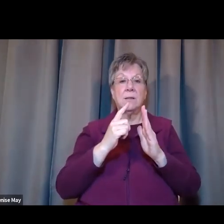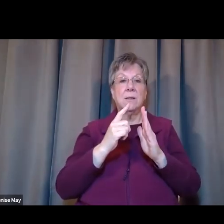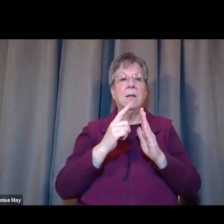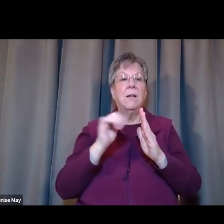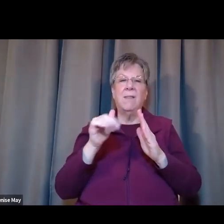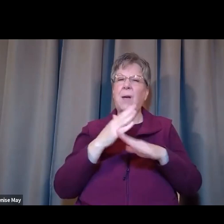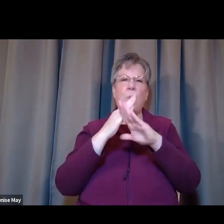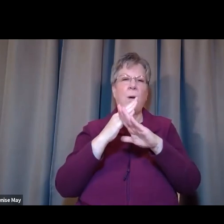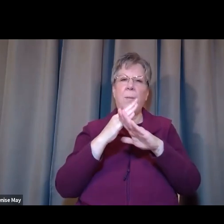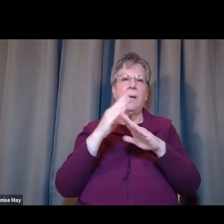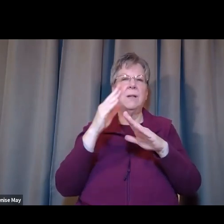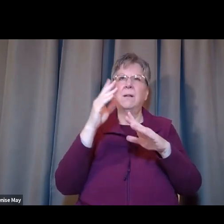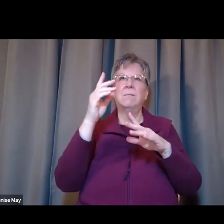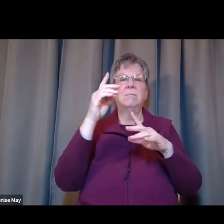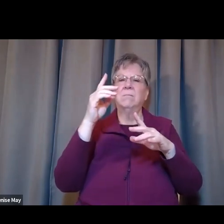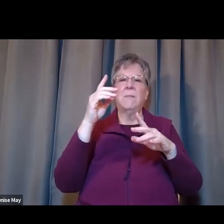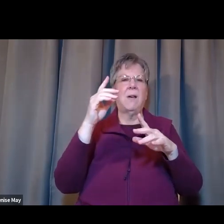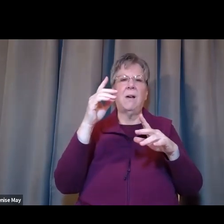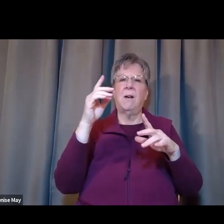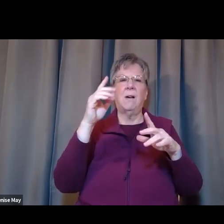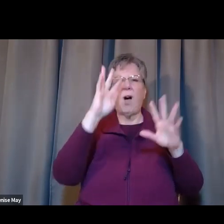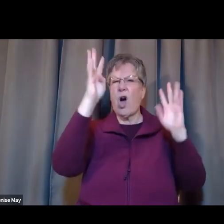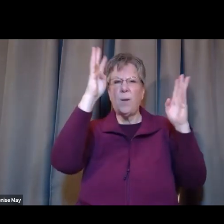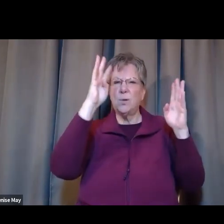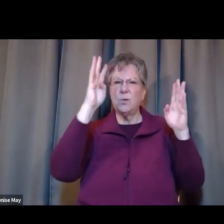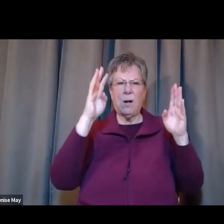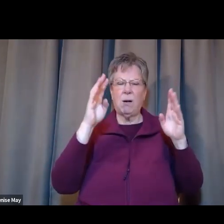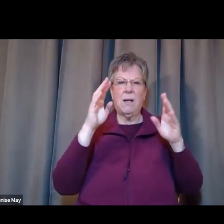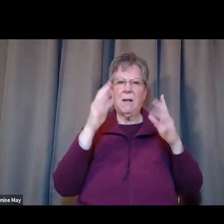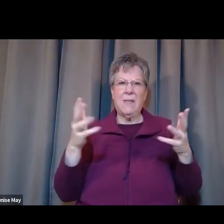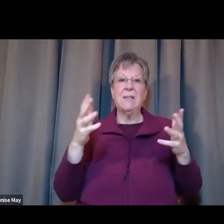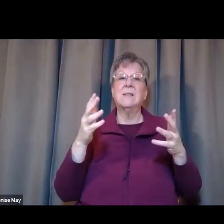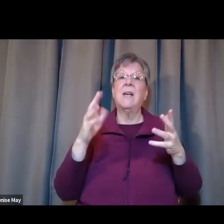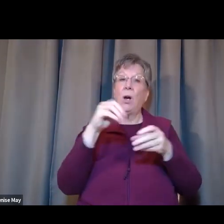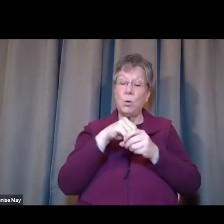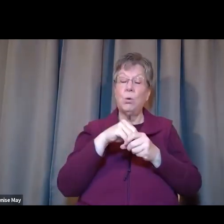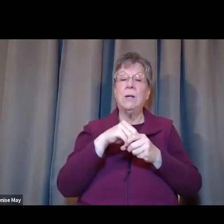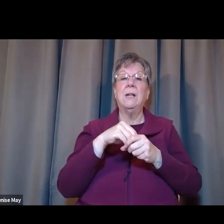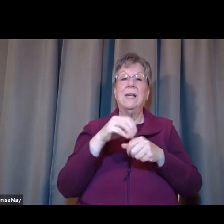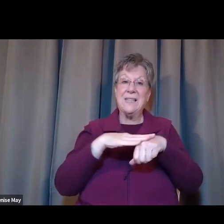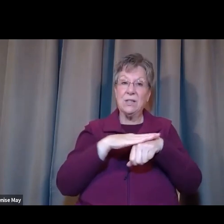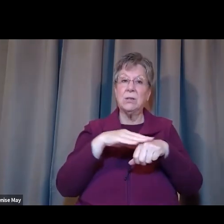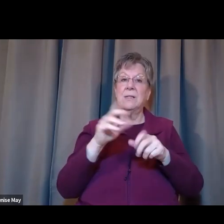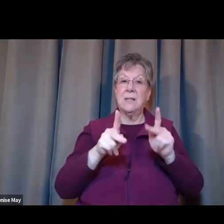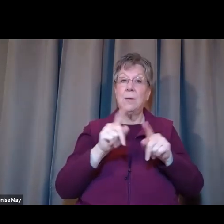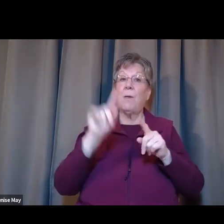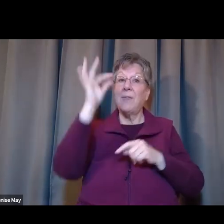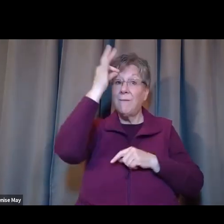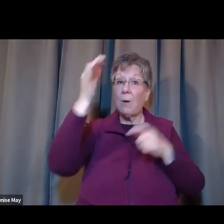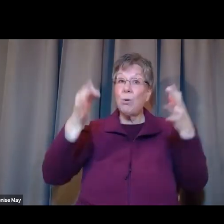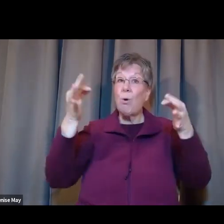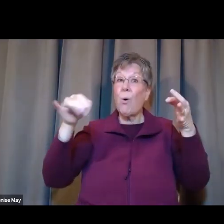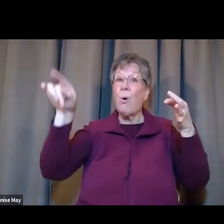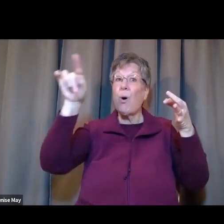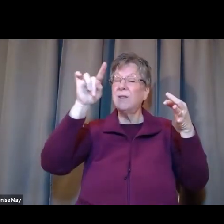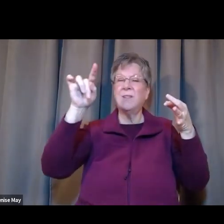arbitrary political discrimination in voting, including the exclusion of Indigenous citizens from the franchise, but federal courts have been slow